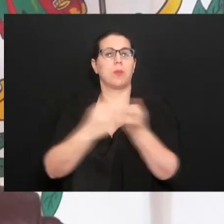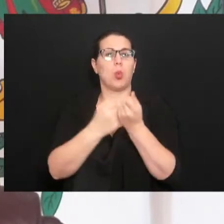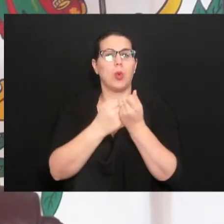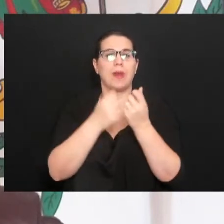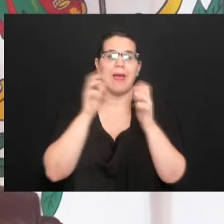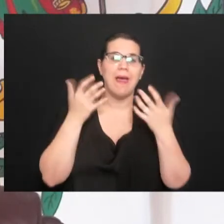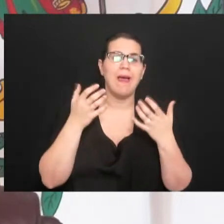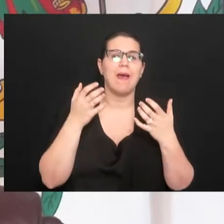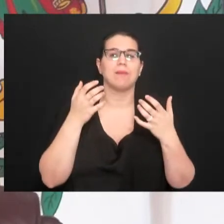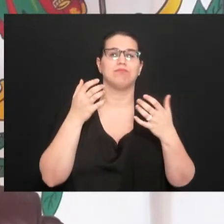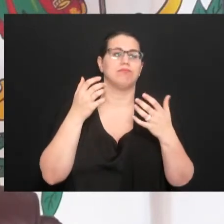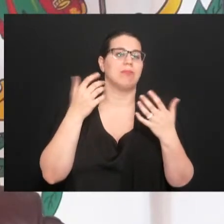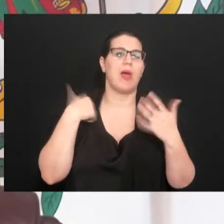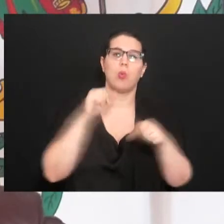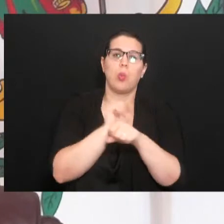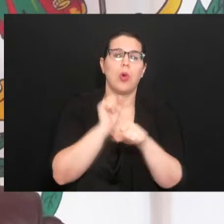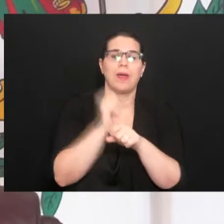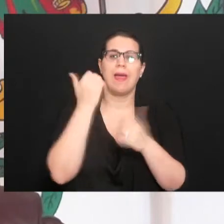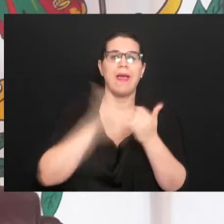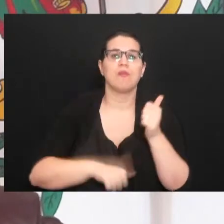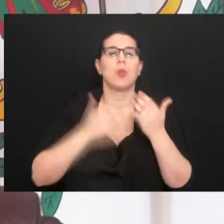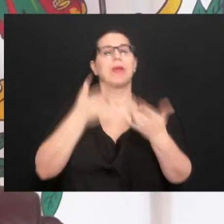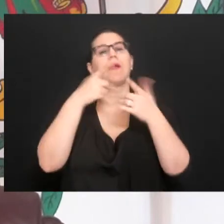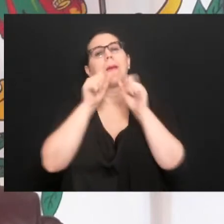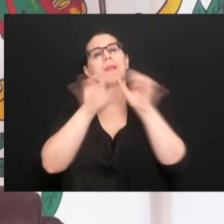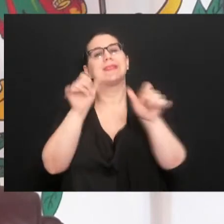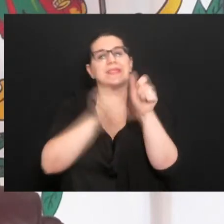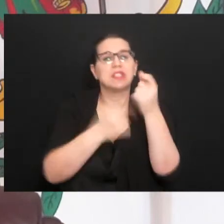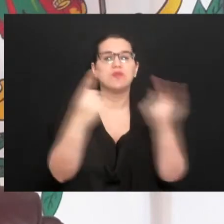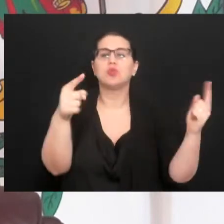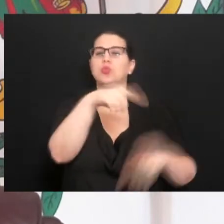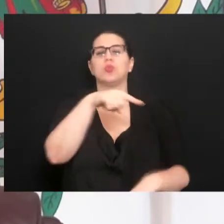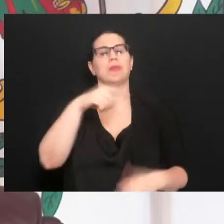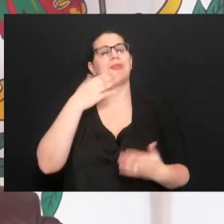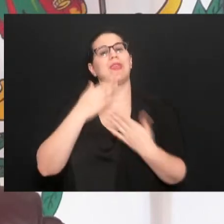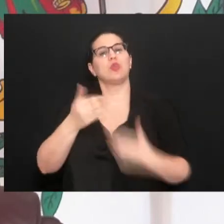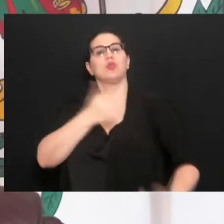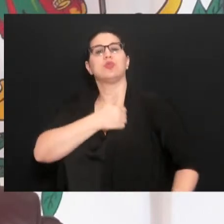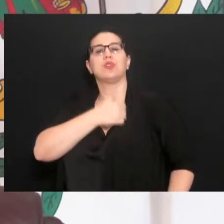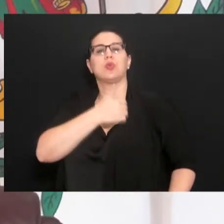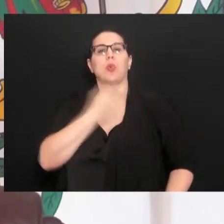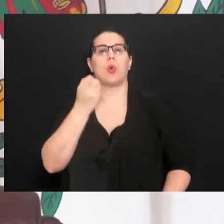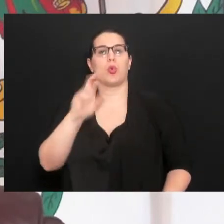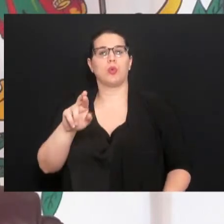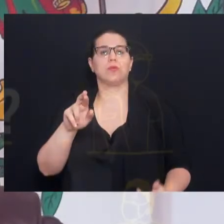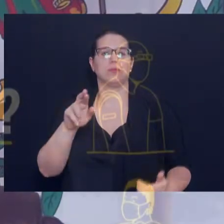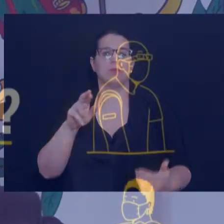I'm really proud of you. And thank you, General Hoyer, for all this great stuff too. Thank y'all.